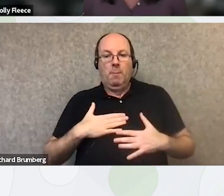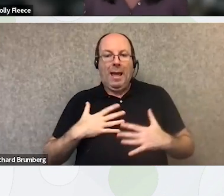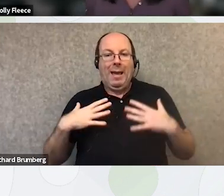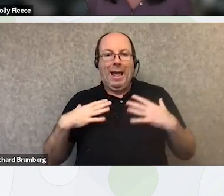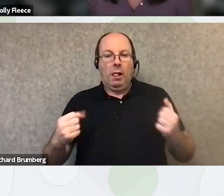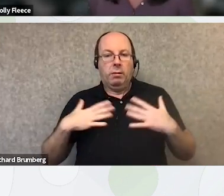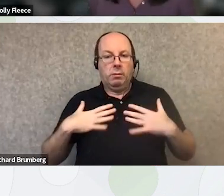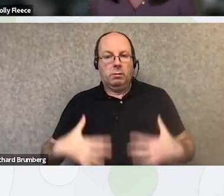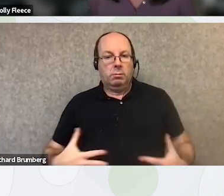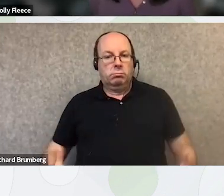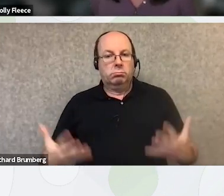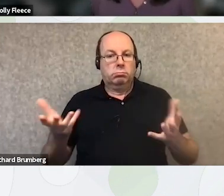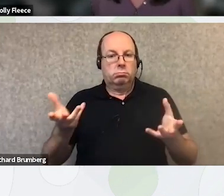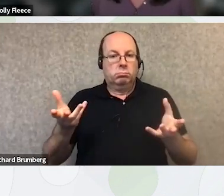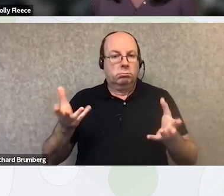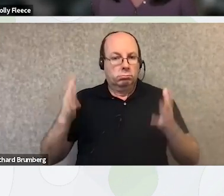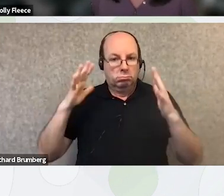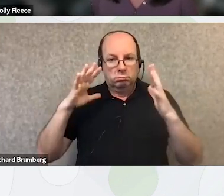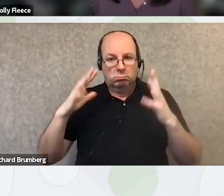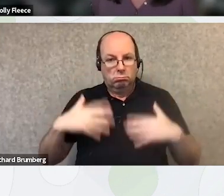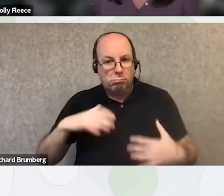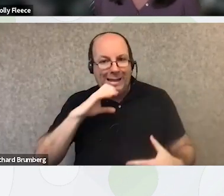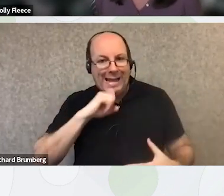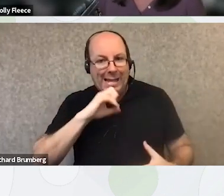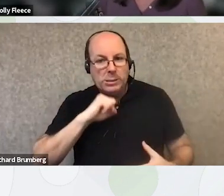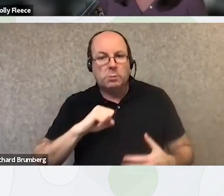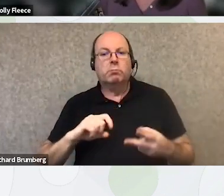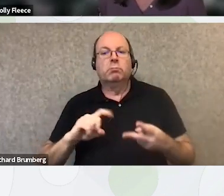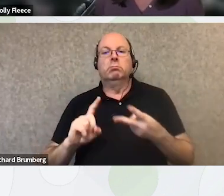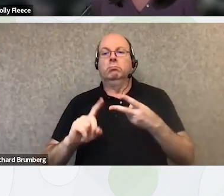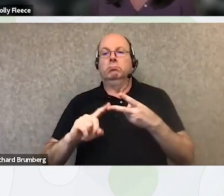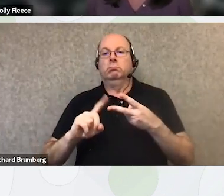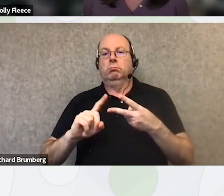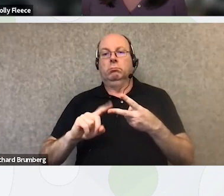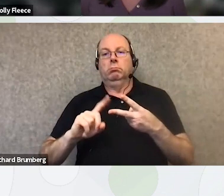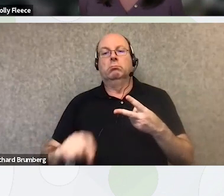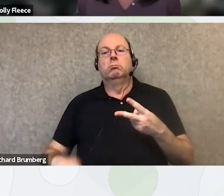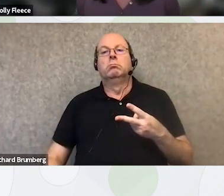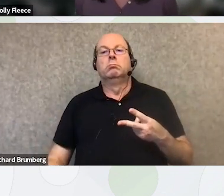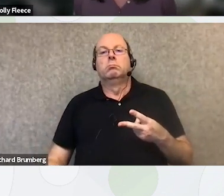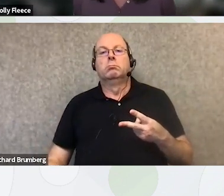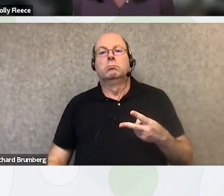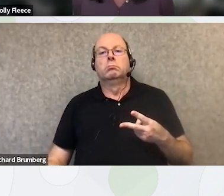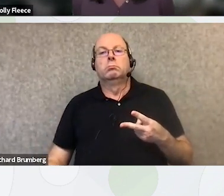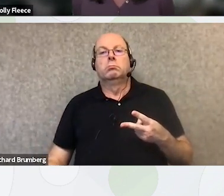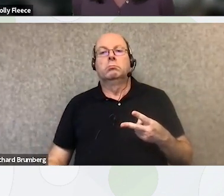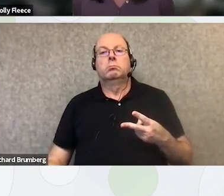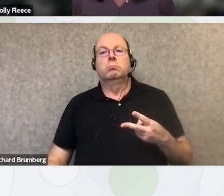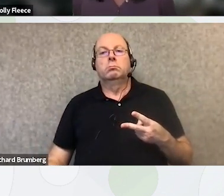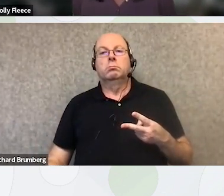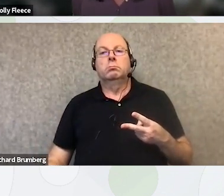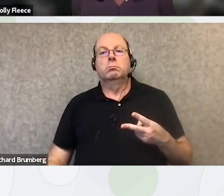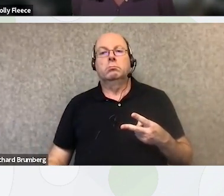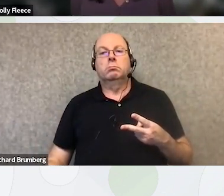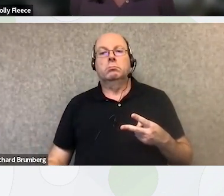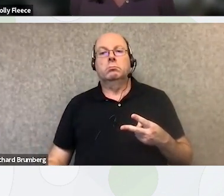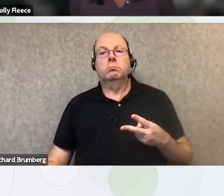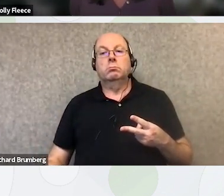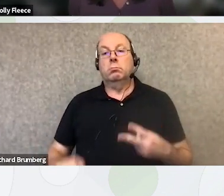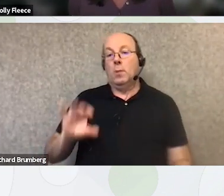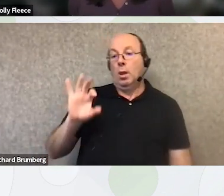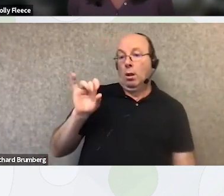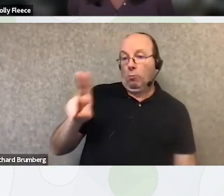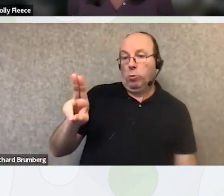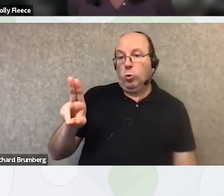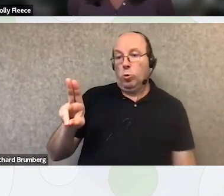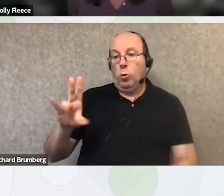conditions, general health, and age. And then two is this question about how well does the vaccine match the flu viruses that